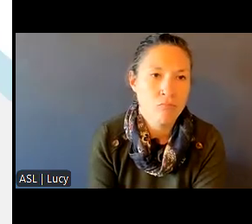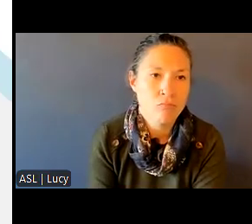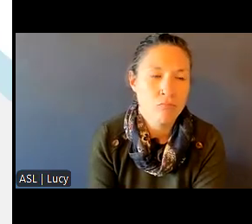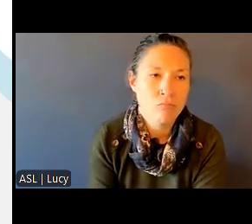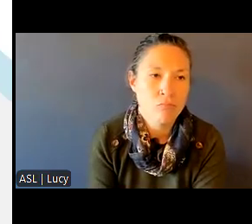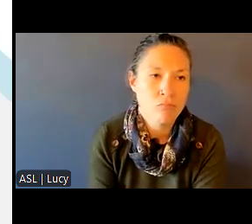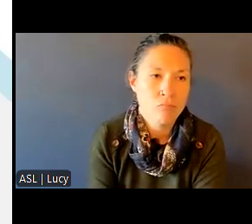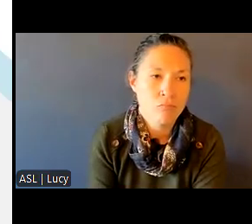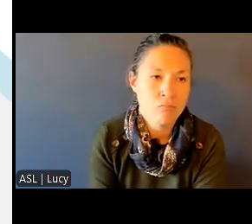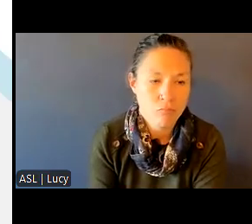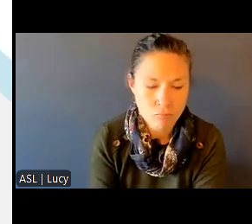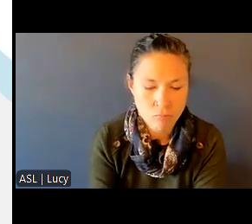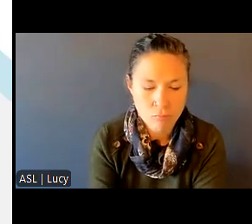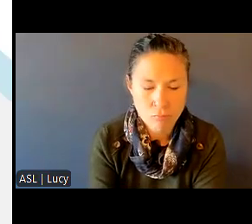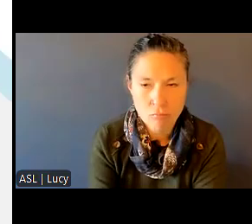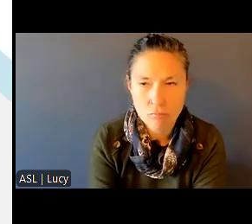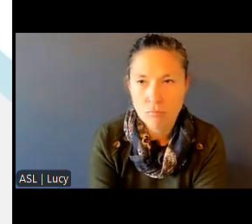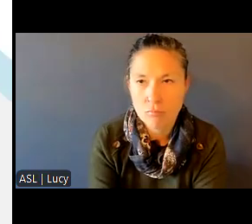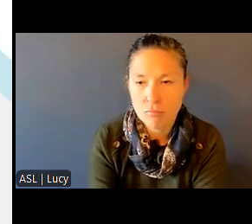Okay, you should have slide control now.